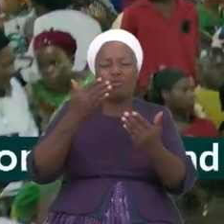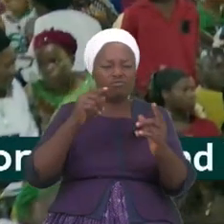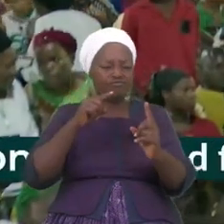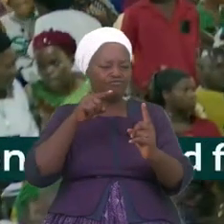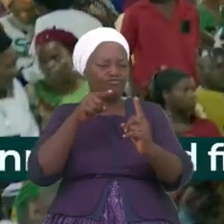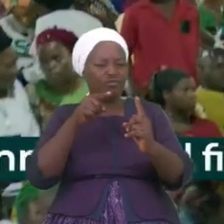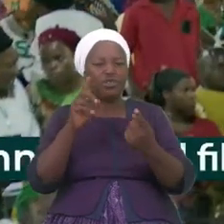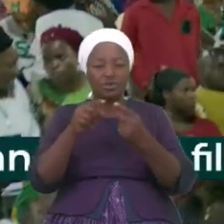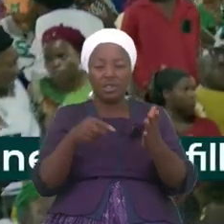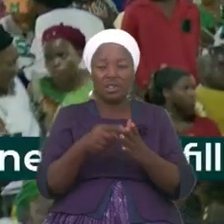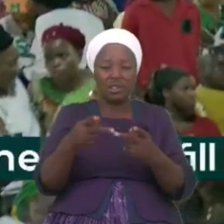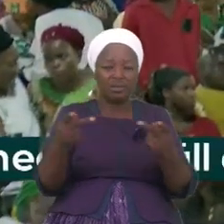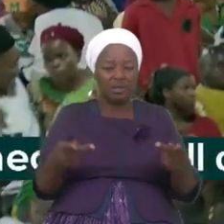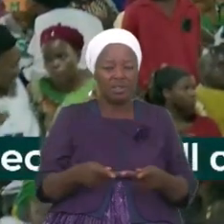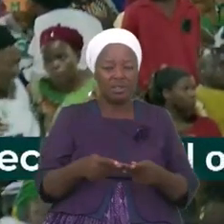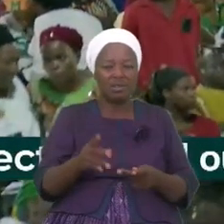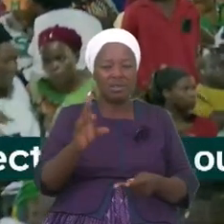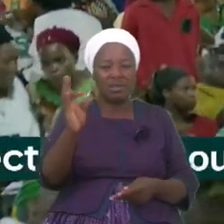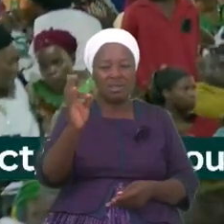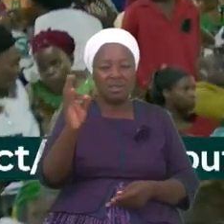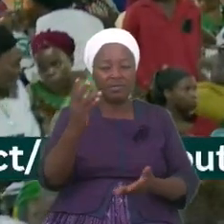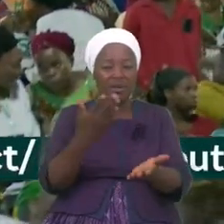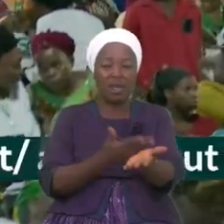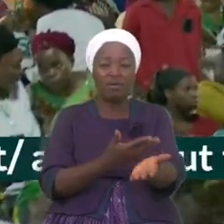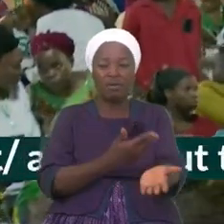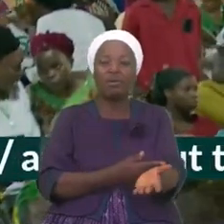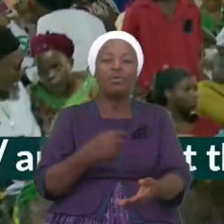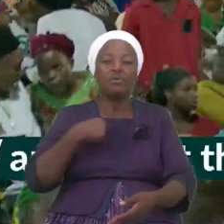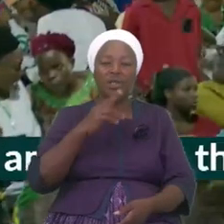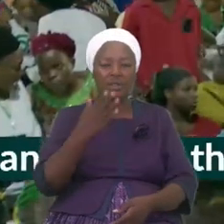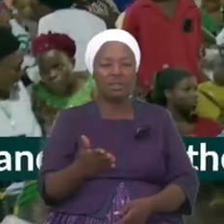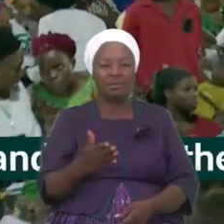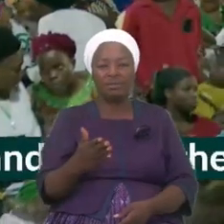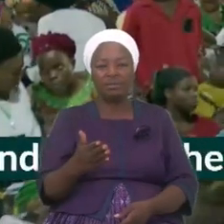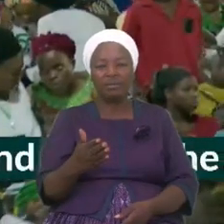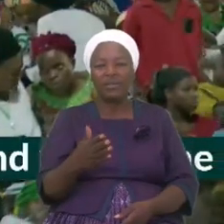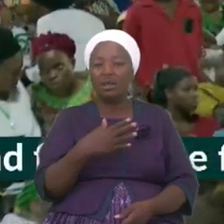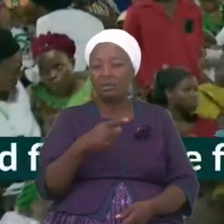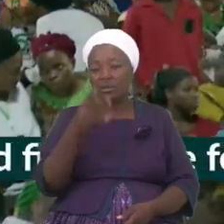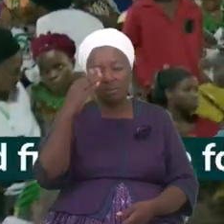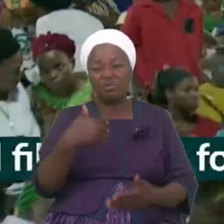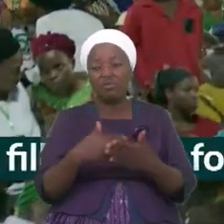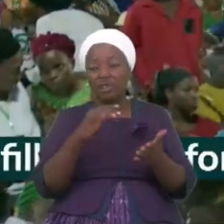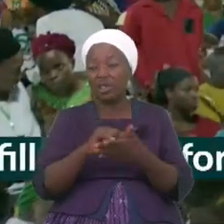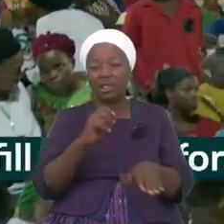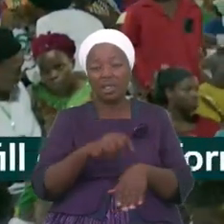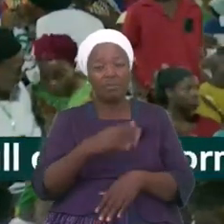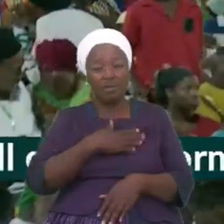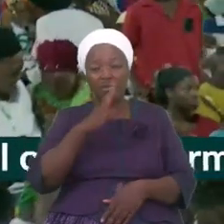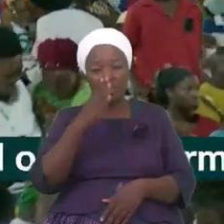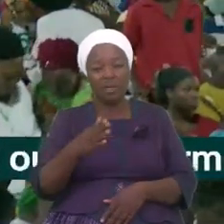place. 7 o'clock, you are there already. In fact, before that time, you need to be there. Our Father and the Lord